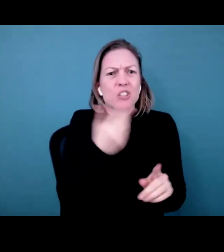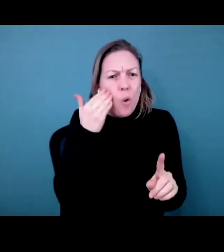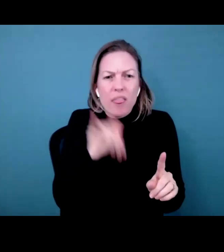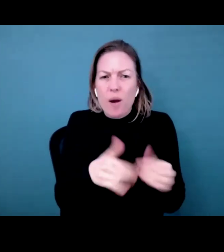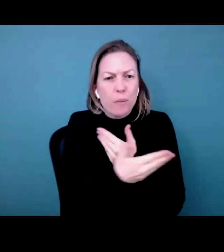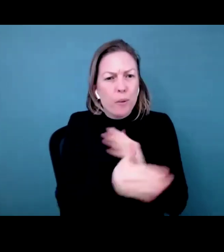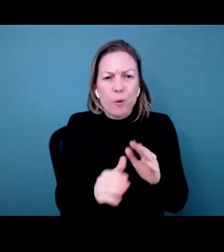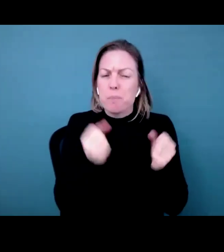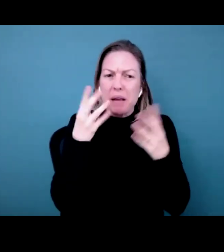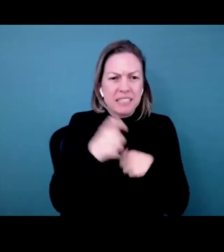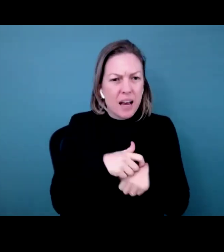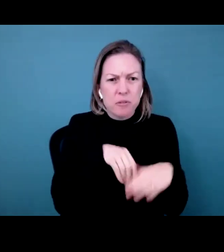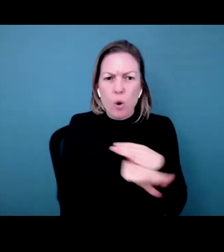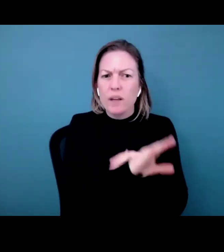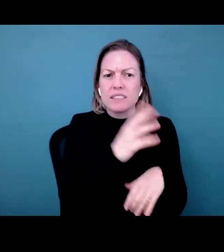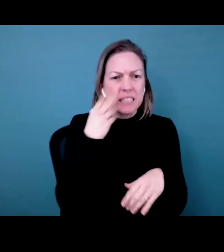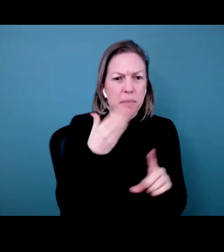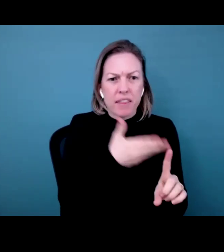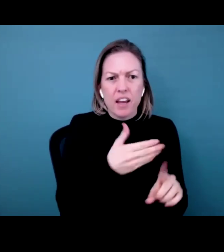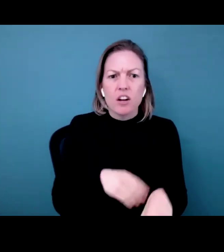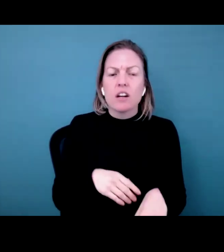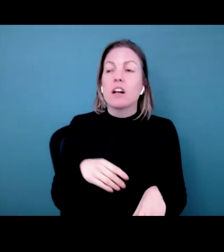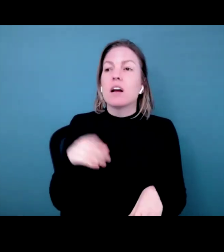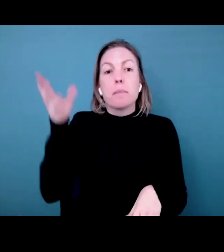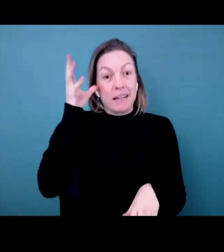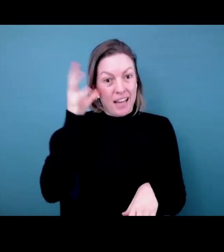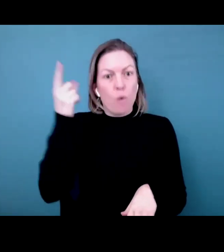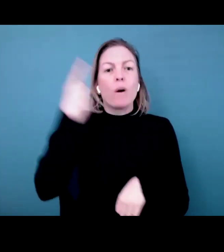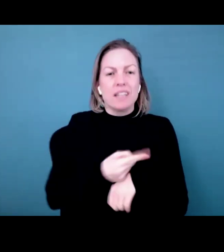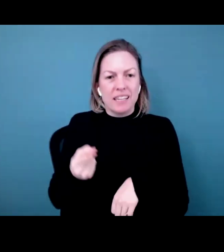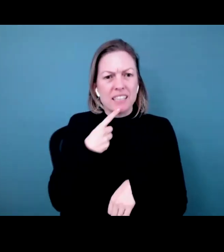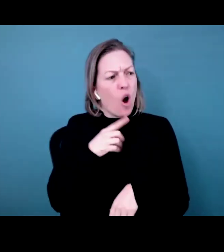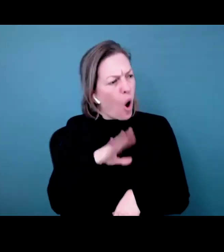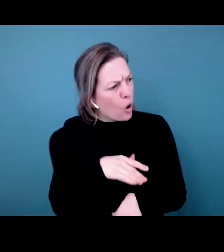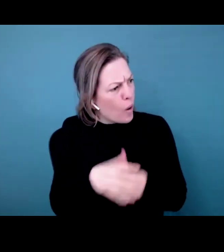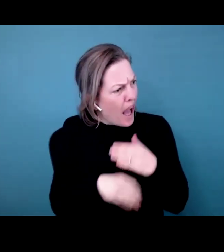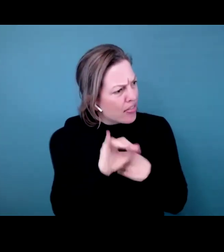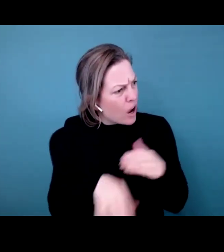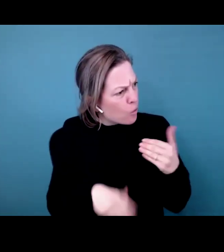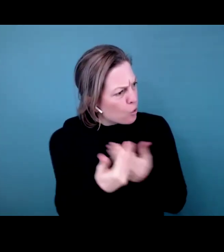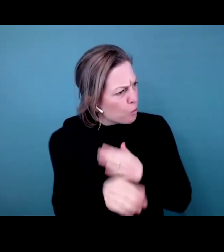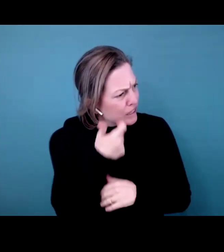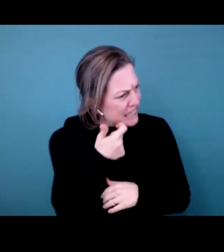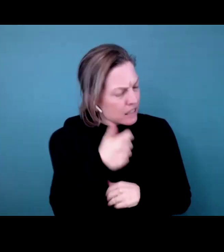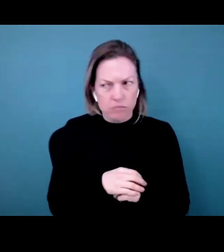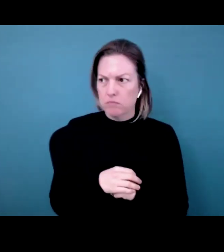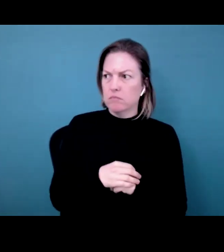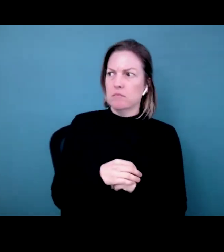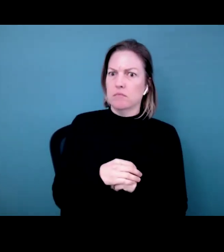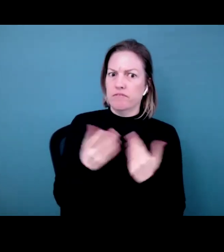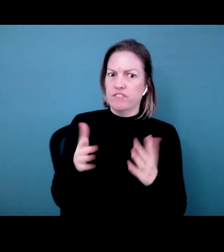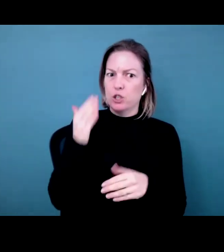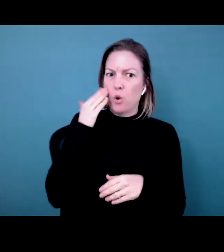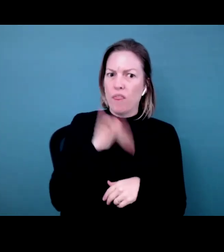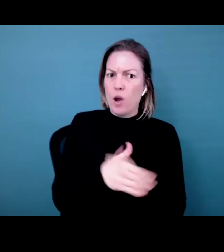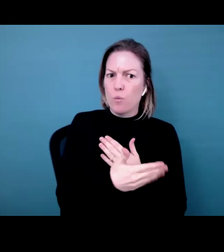he walked in and said, "Oh, you added on a room." Very shocking. And another experience,